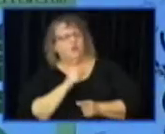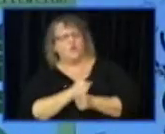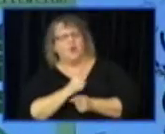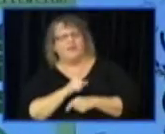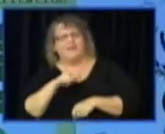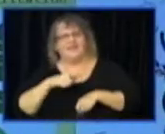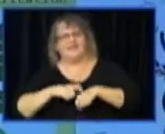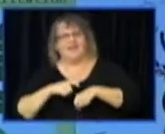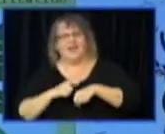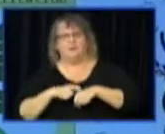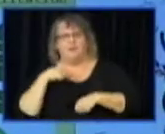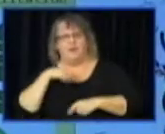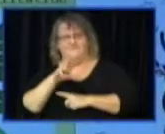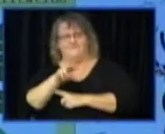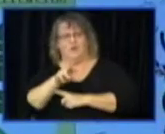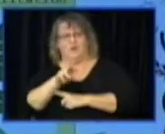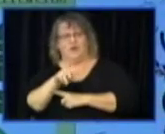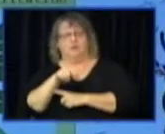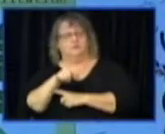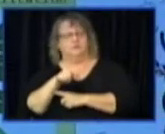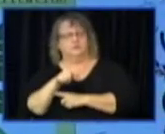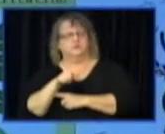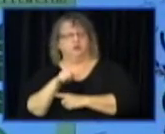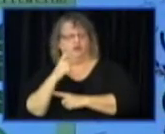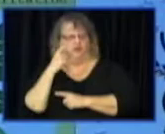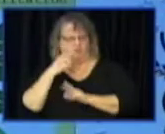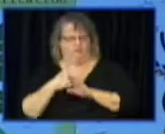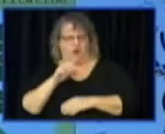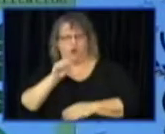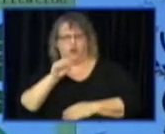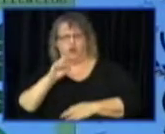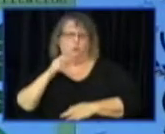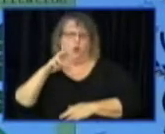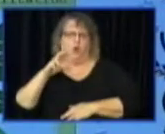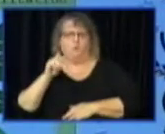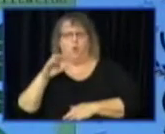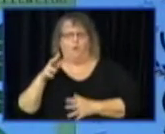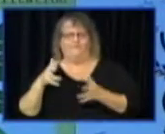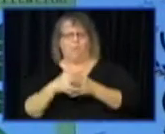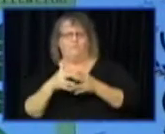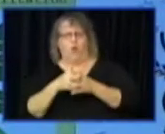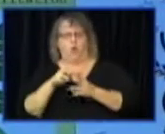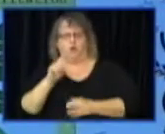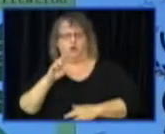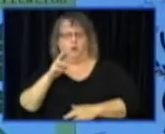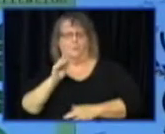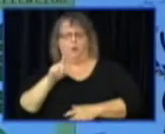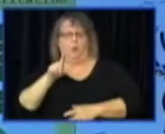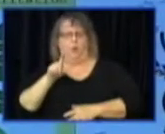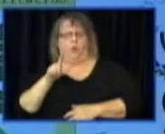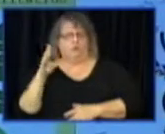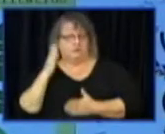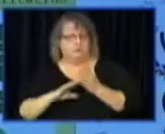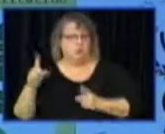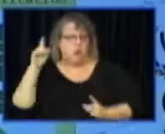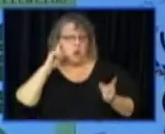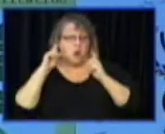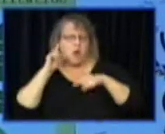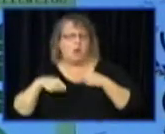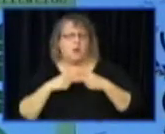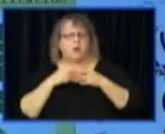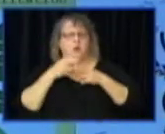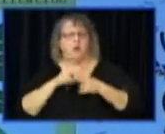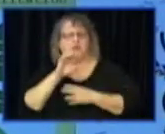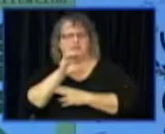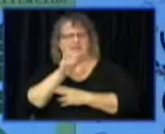time we're taping this, it's just before the Super Bowl, and so our viewers may have be hearing about something